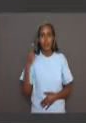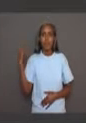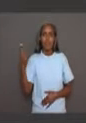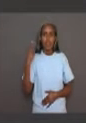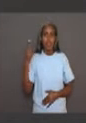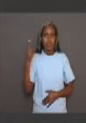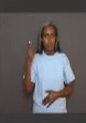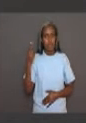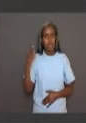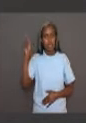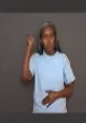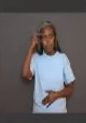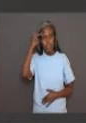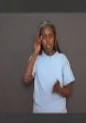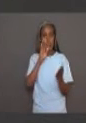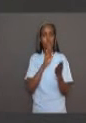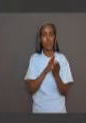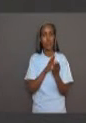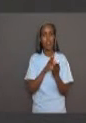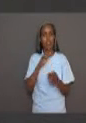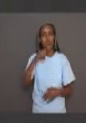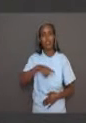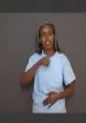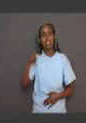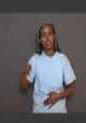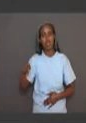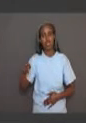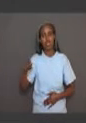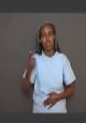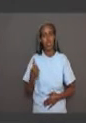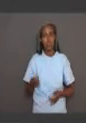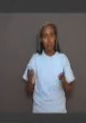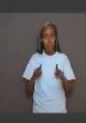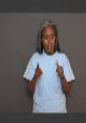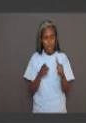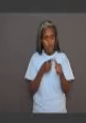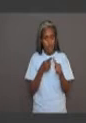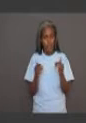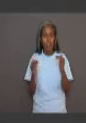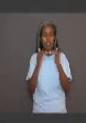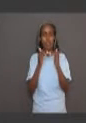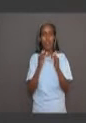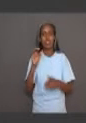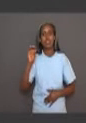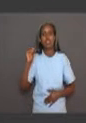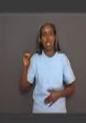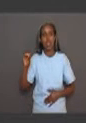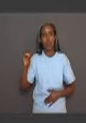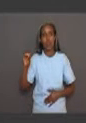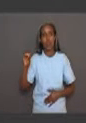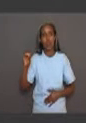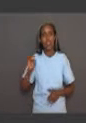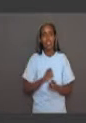Using Pearson's coefficient of skewness, when alpha equals 0,